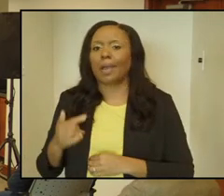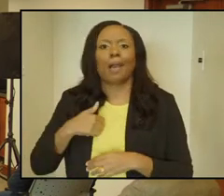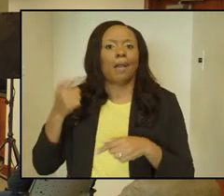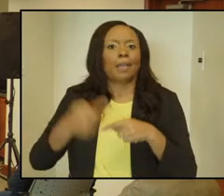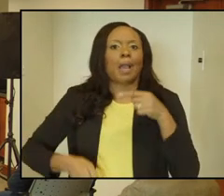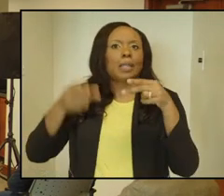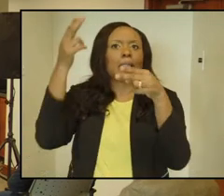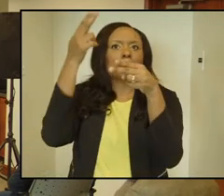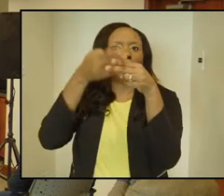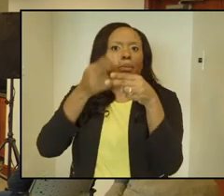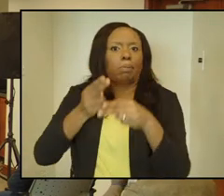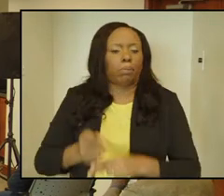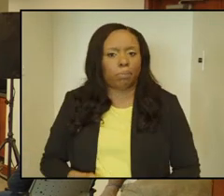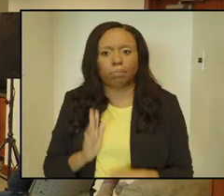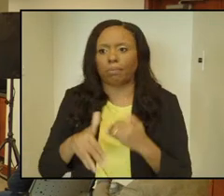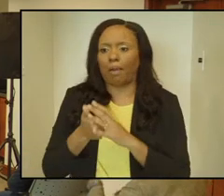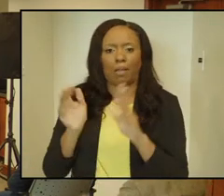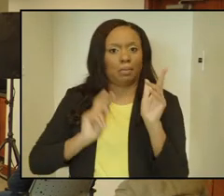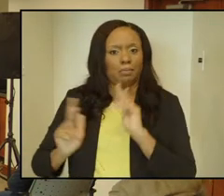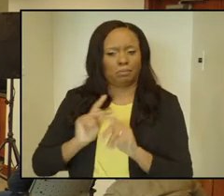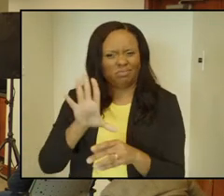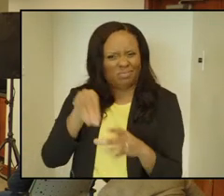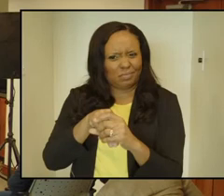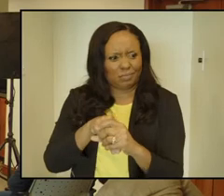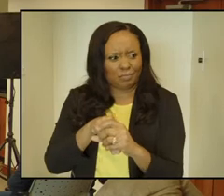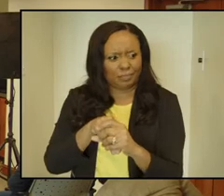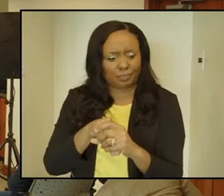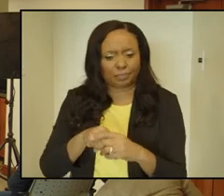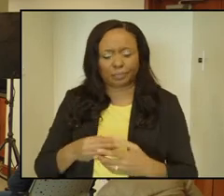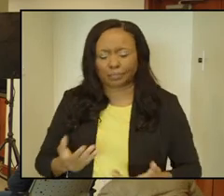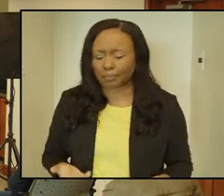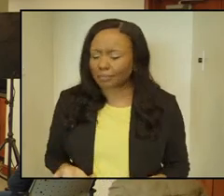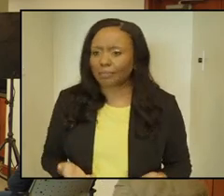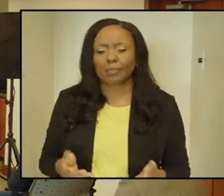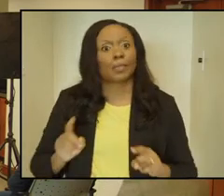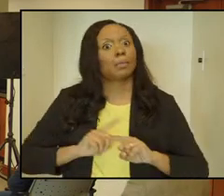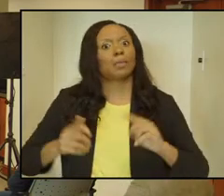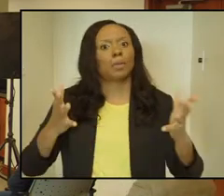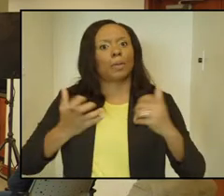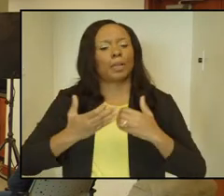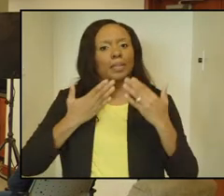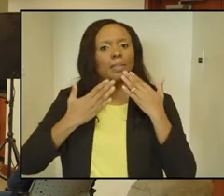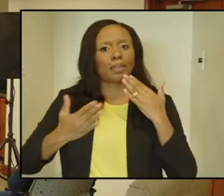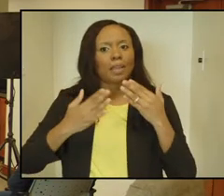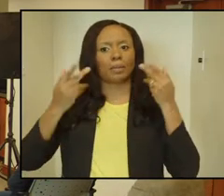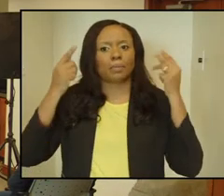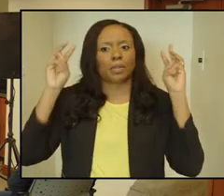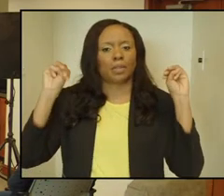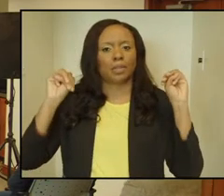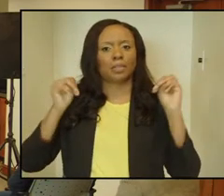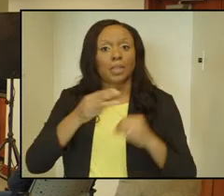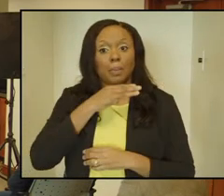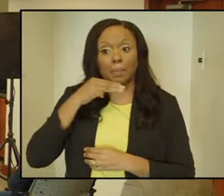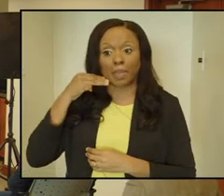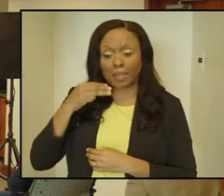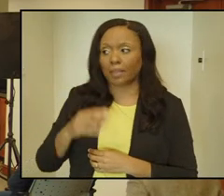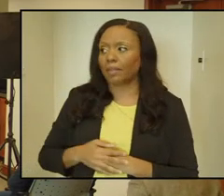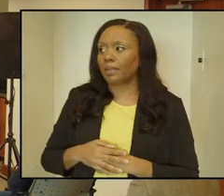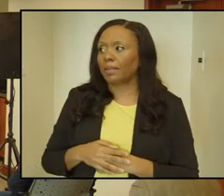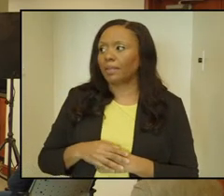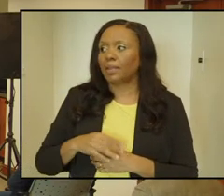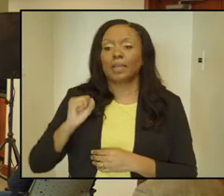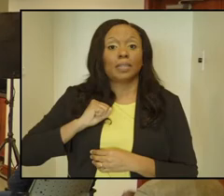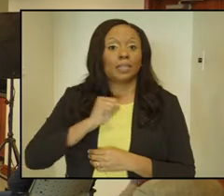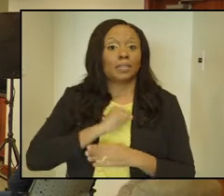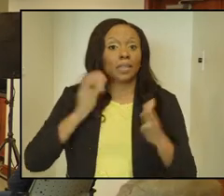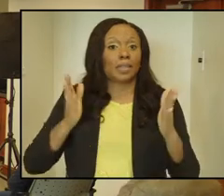persons involved, but allow me to sincerely thank our Prime Minister, the Honourable Mia Motley, the Honourable Ronald Topping, Senator, the Honourable Kay